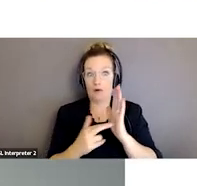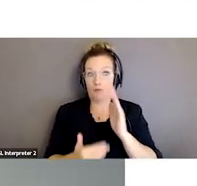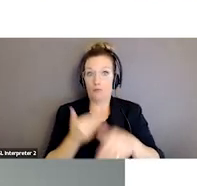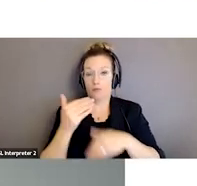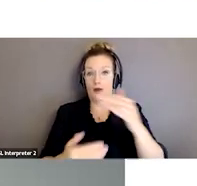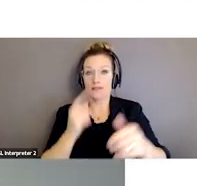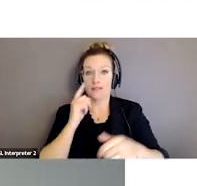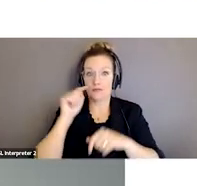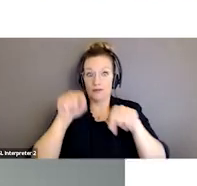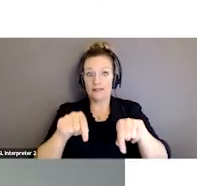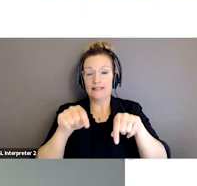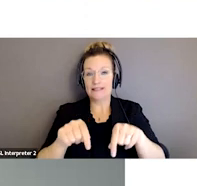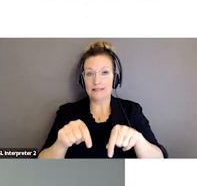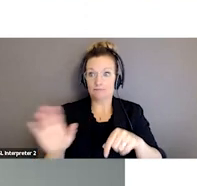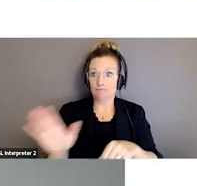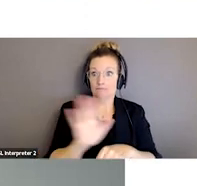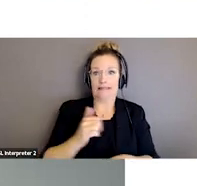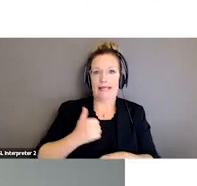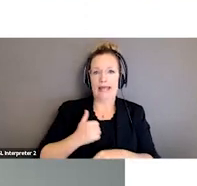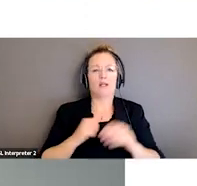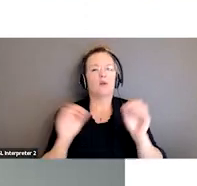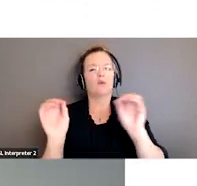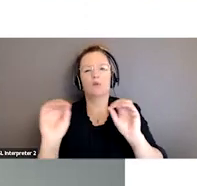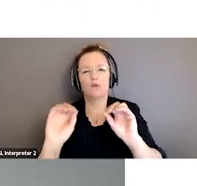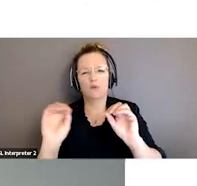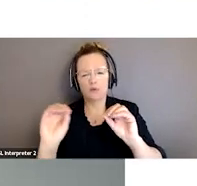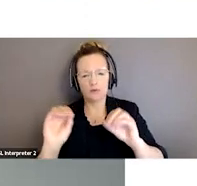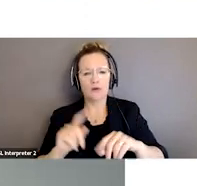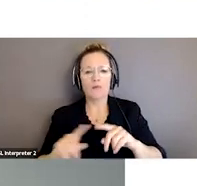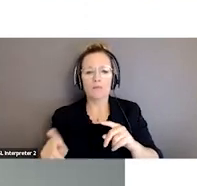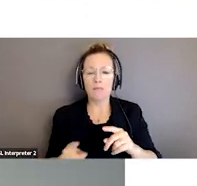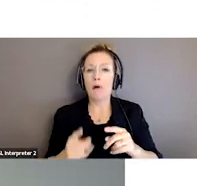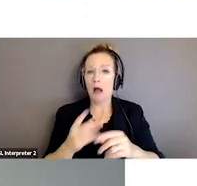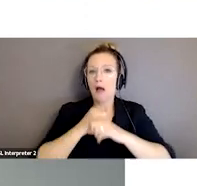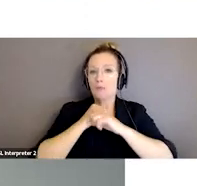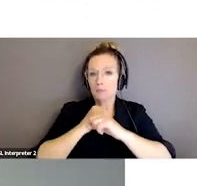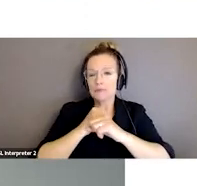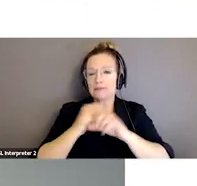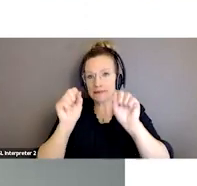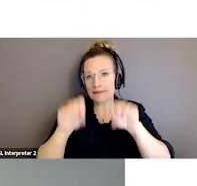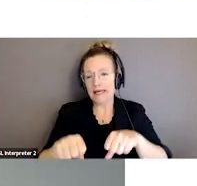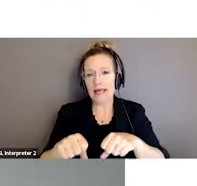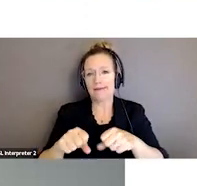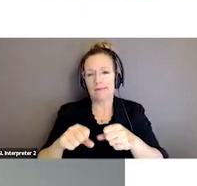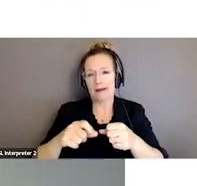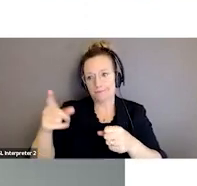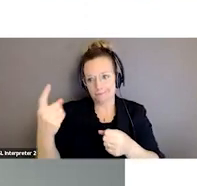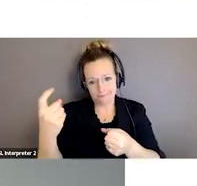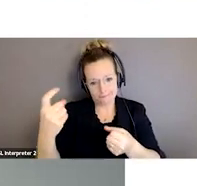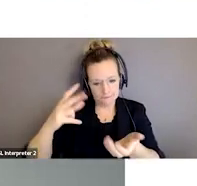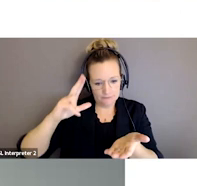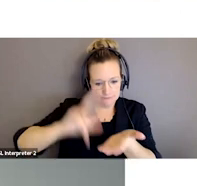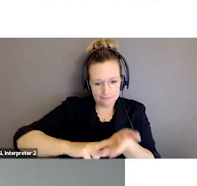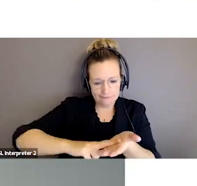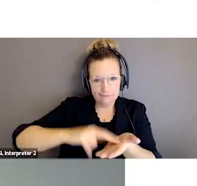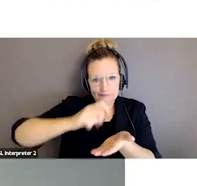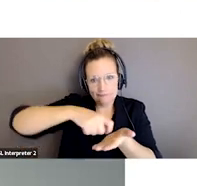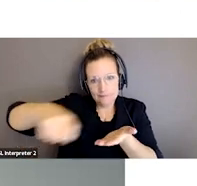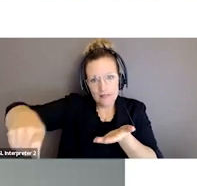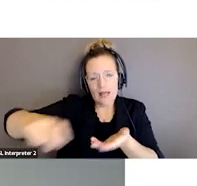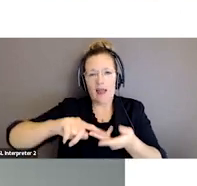secrets in Canada. But it can be protected by contract and by tort and some common